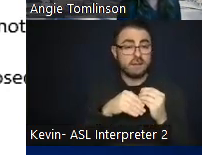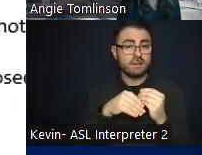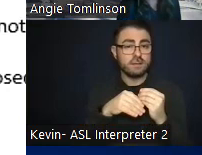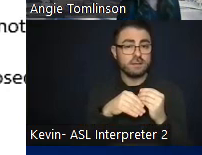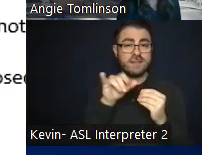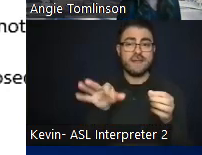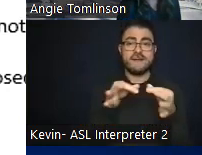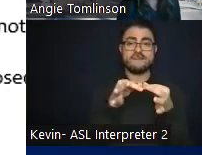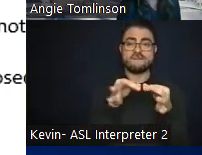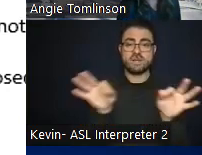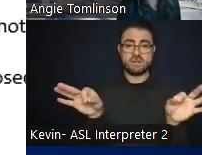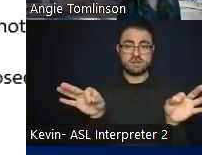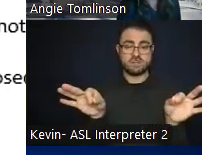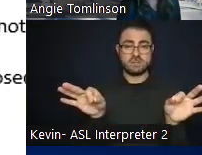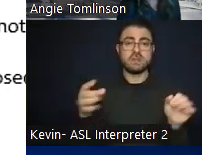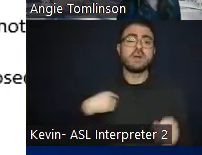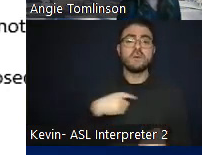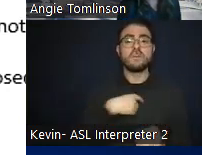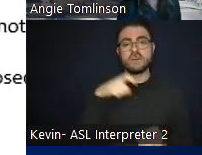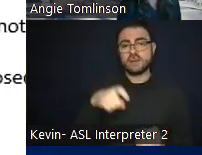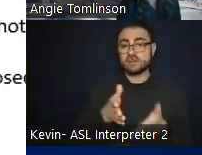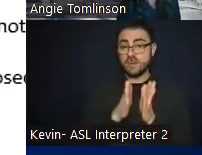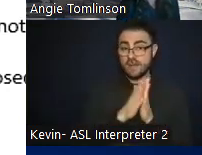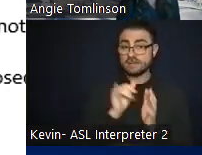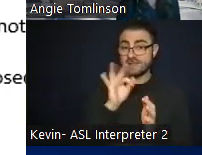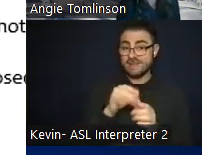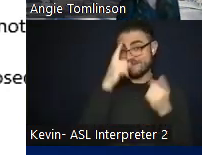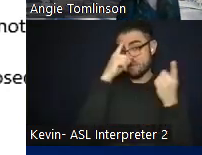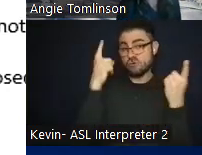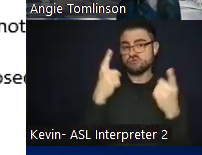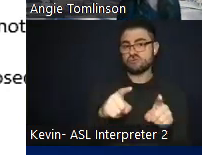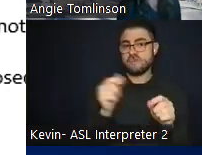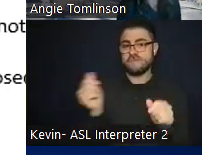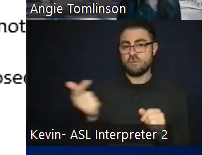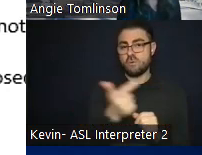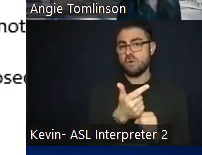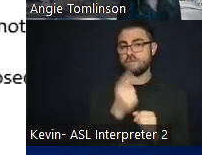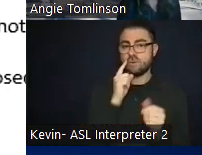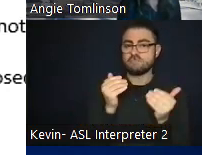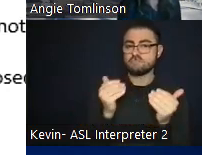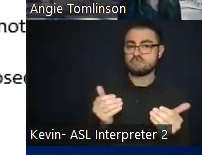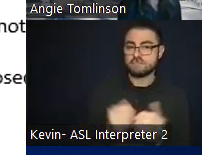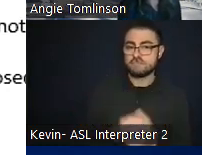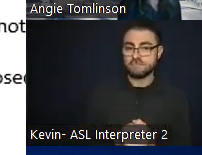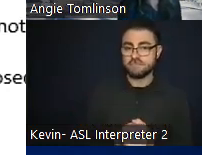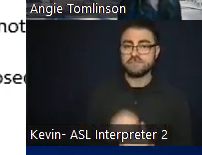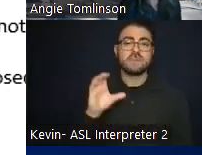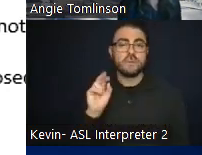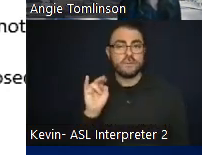phrase in, we need to ask if there's consensus to do that. Yes, okay.